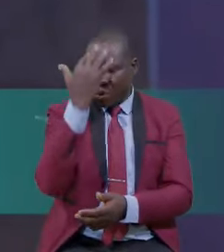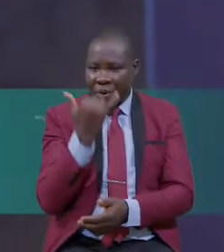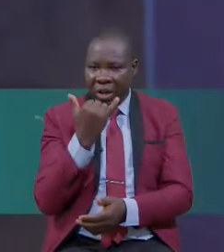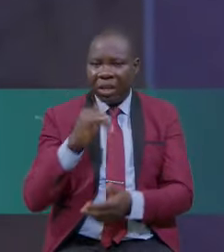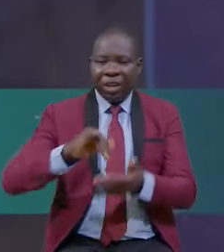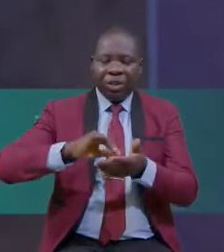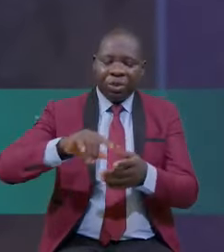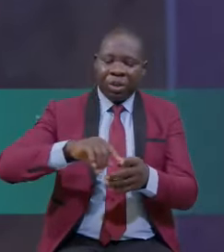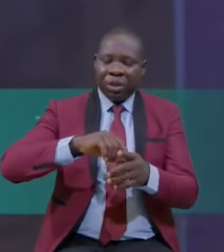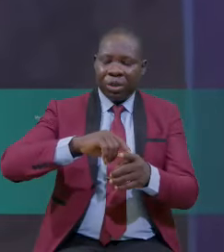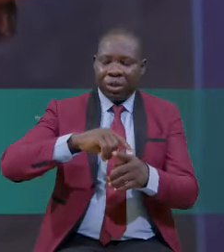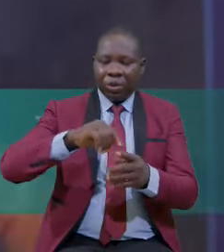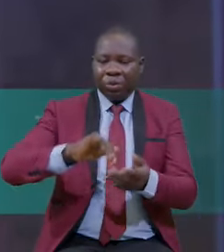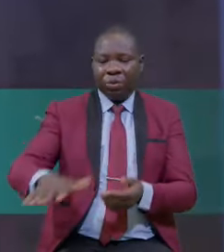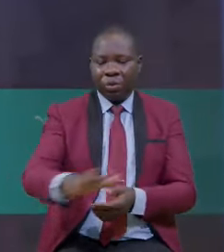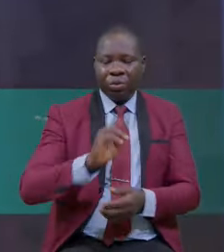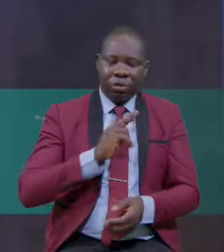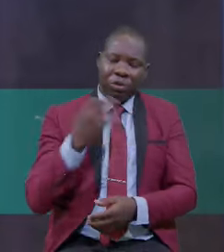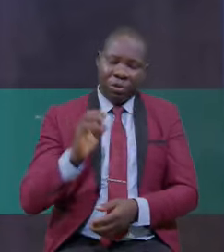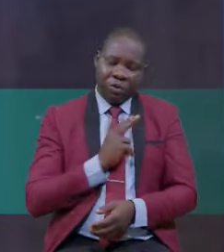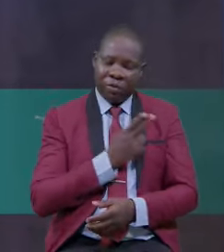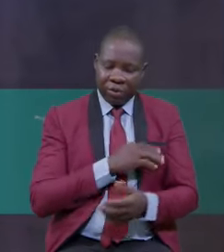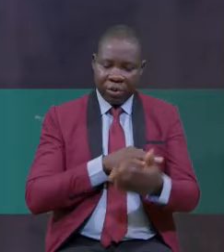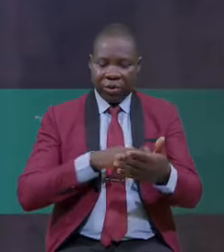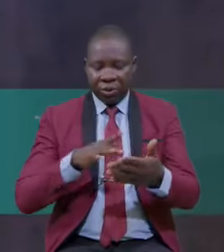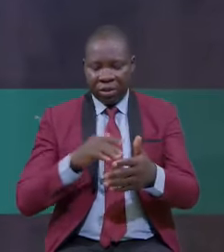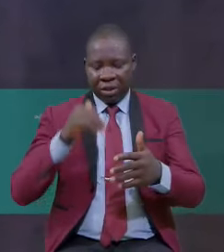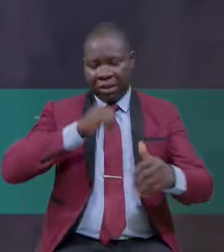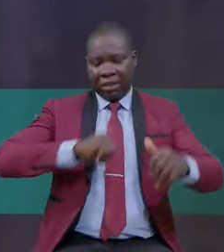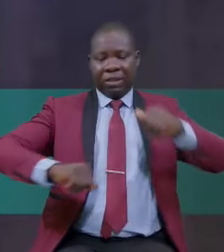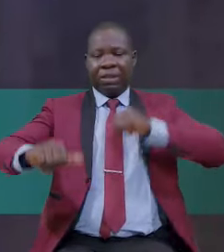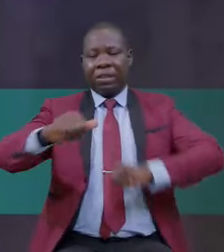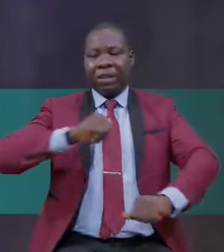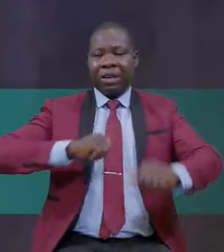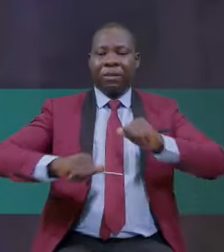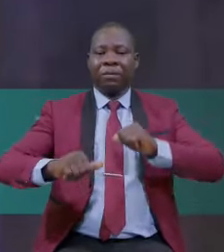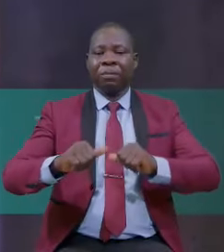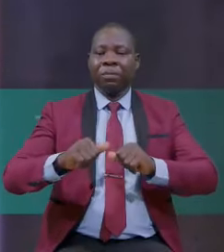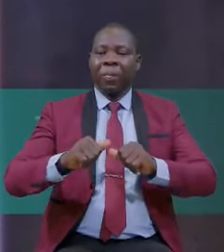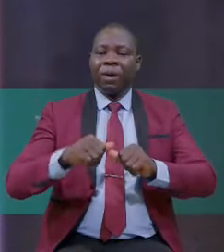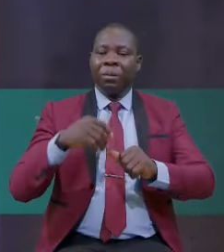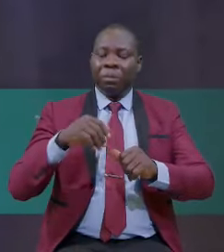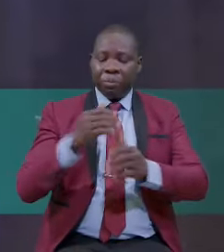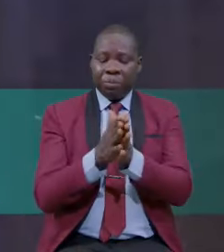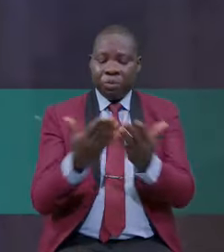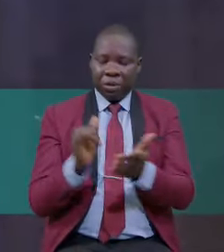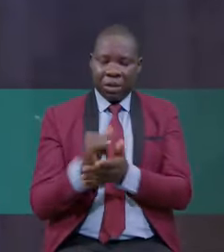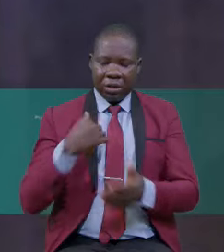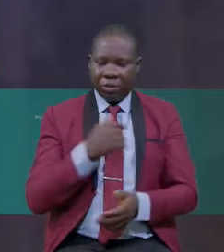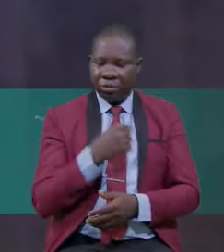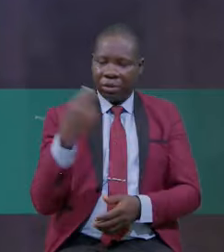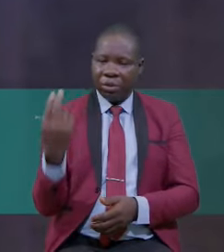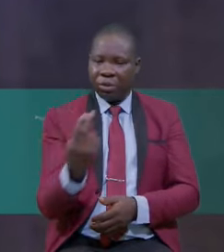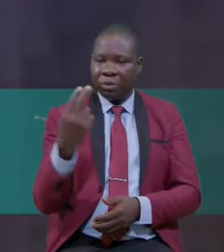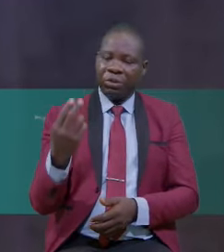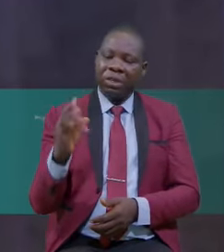whatever, the textbook they used 50 years ago, they've changed them. Why? Because they are not up to